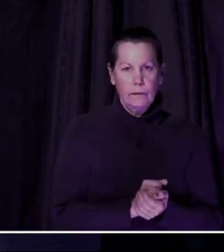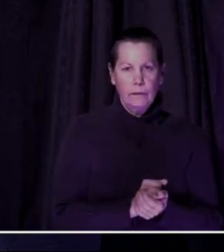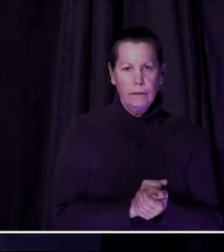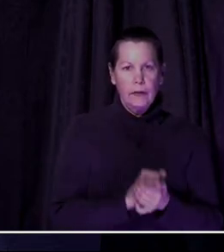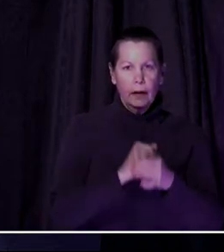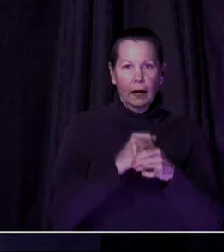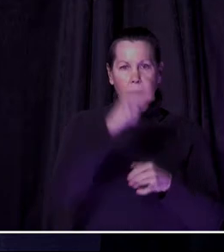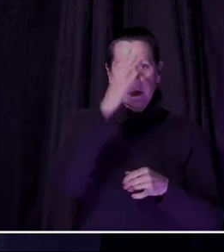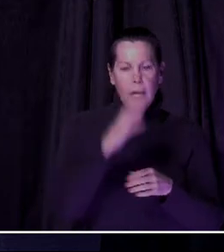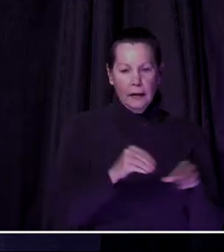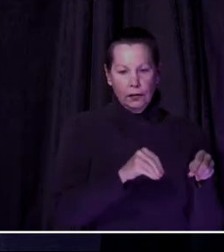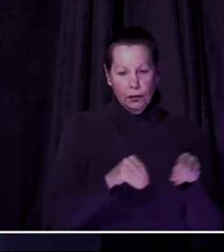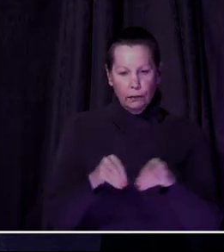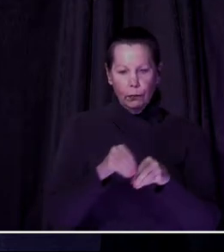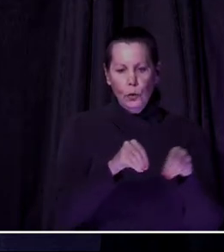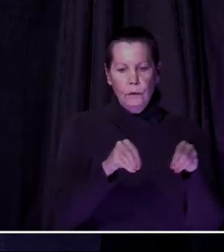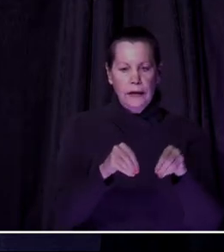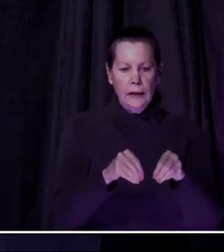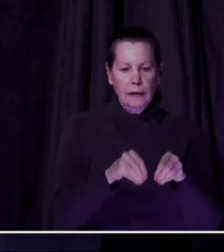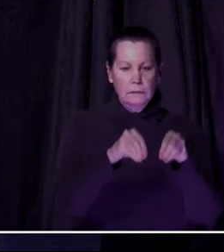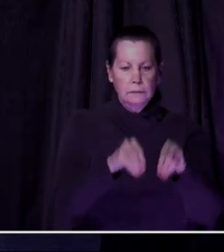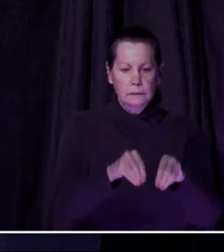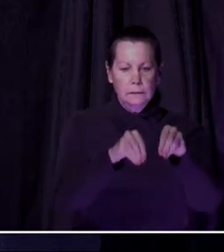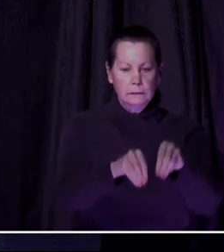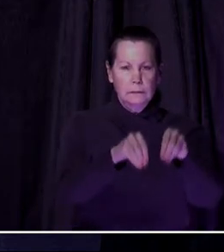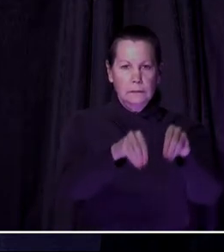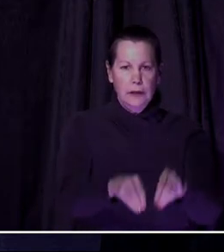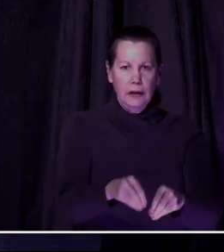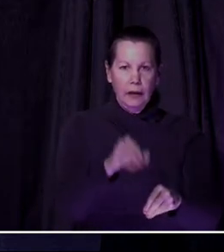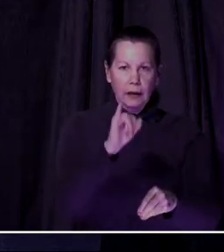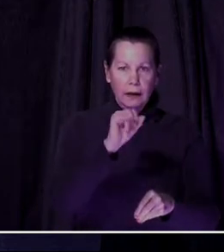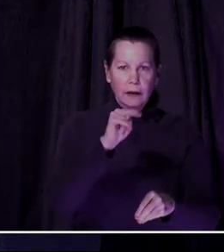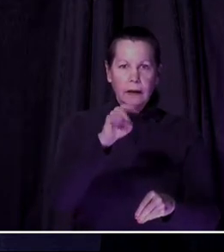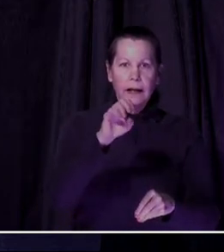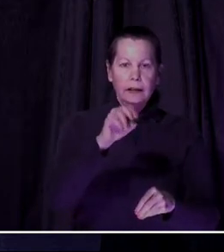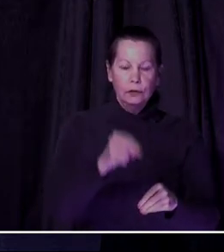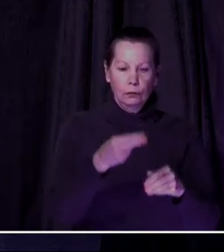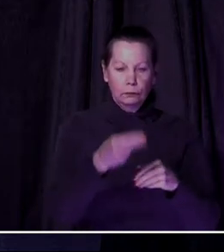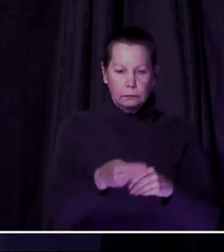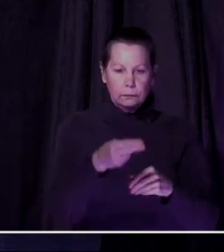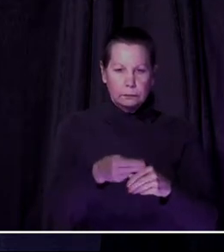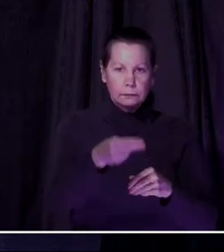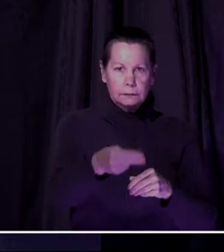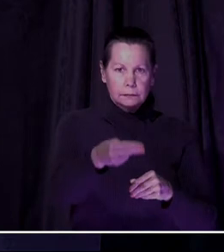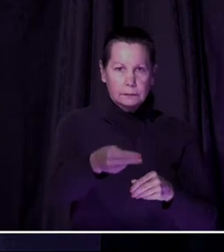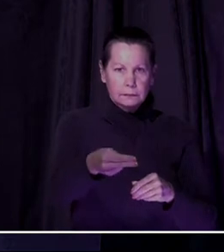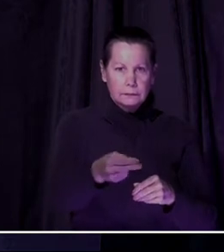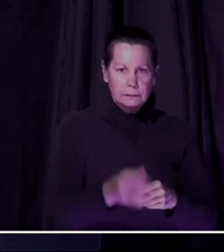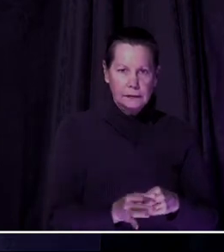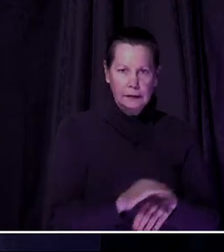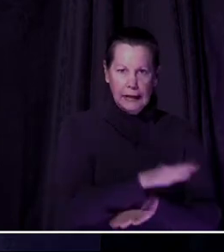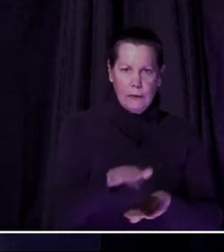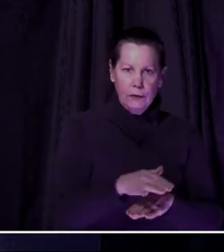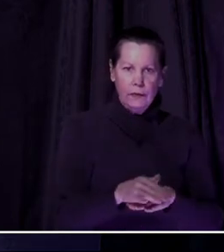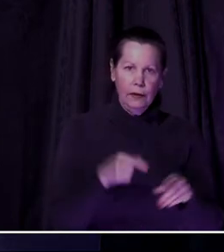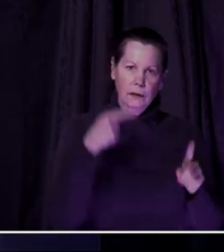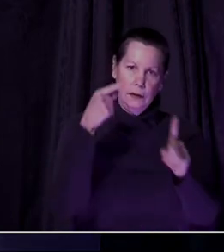God is just moving us inch by inch down the field to the